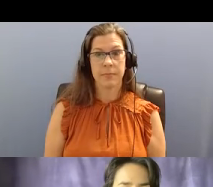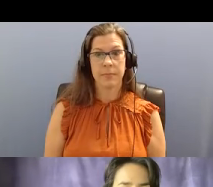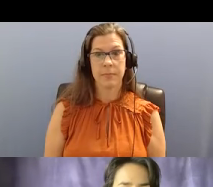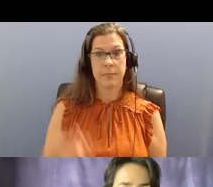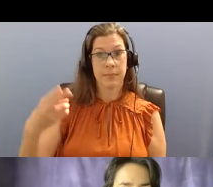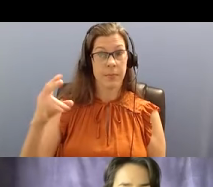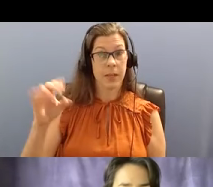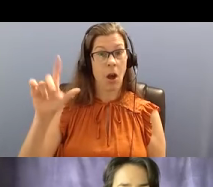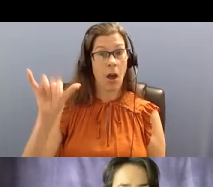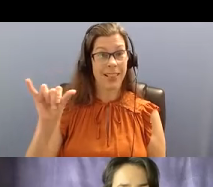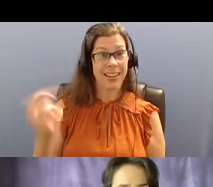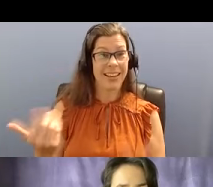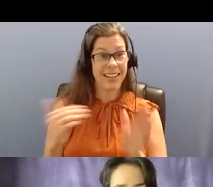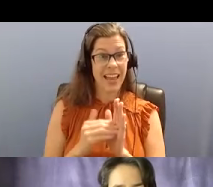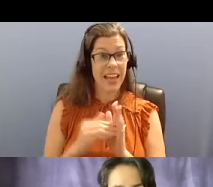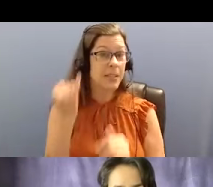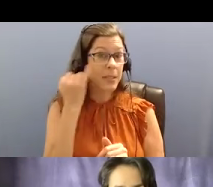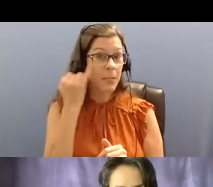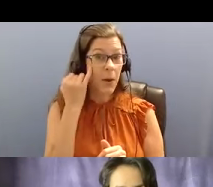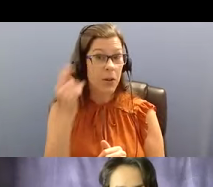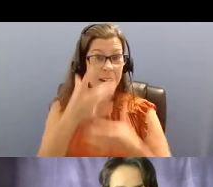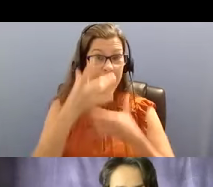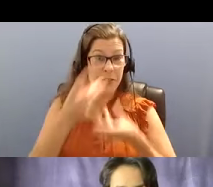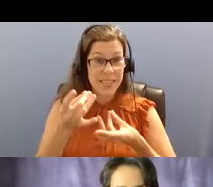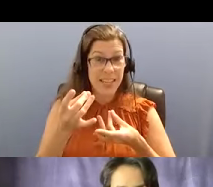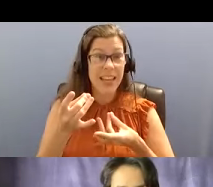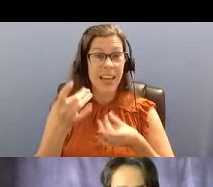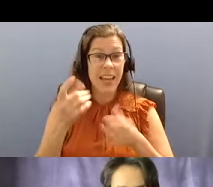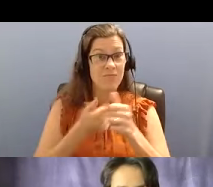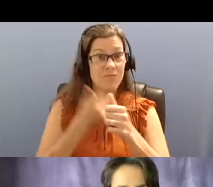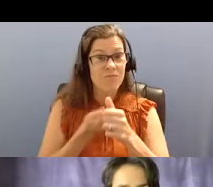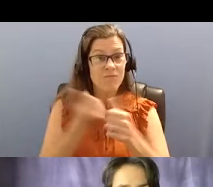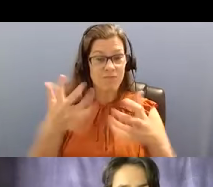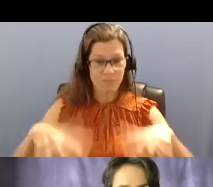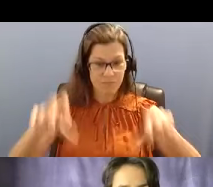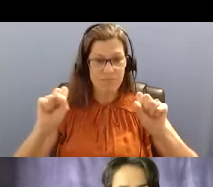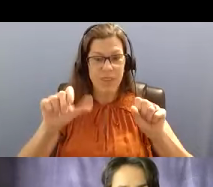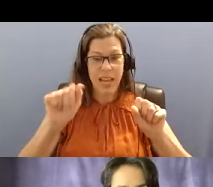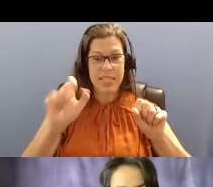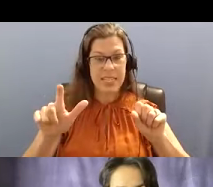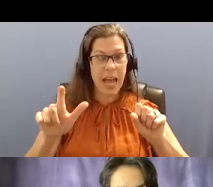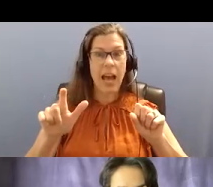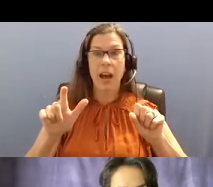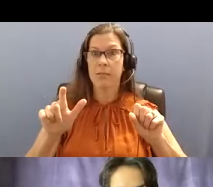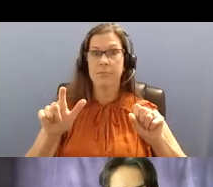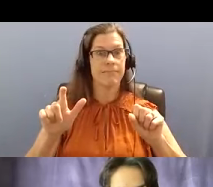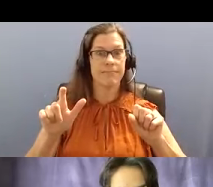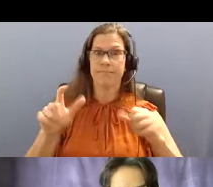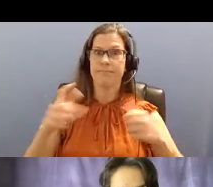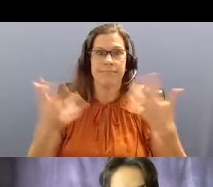All right, so say that you are interested in pursuing an ASL